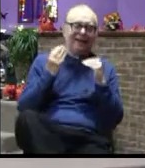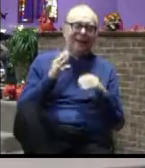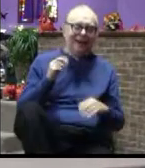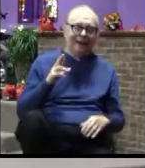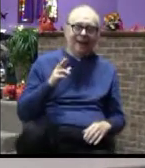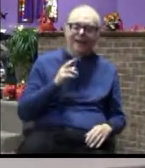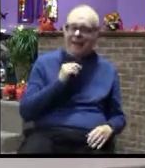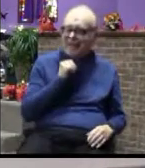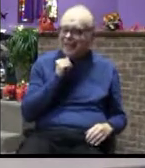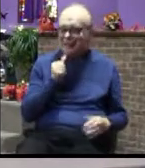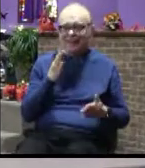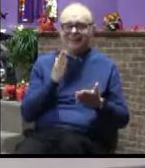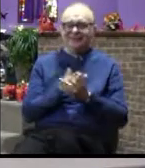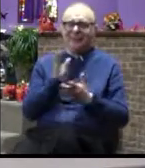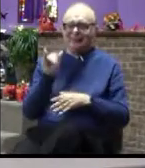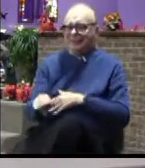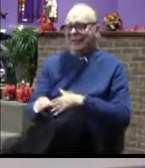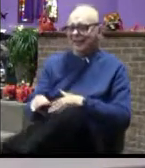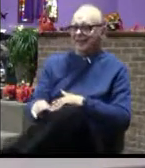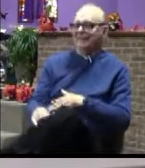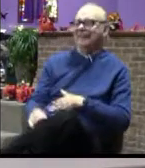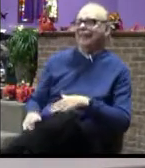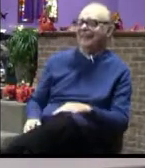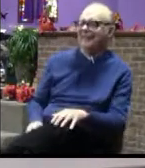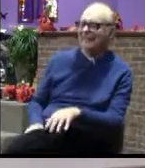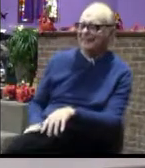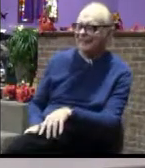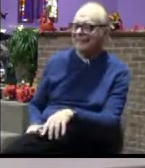And the car hasn't come to a complete stop either.